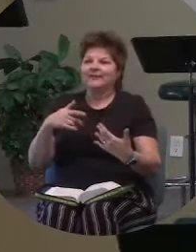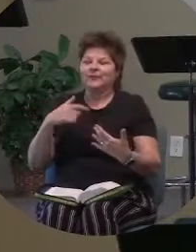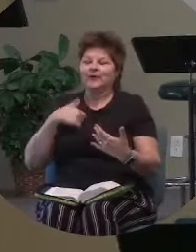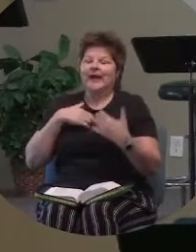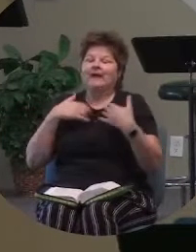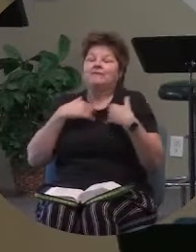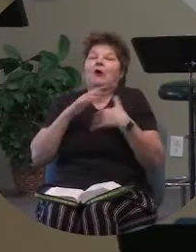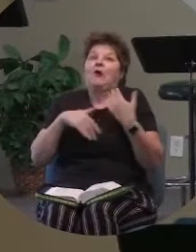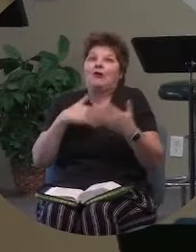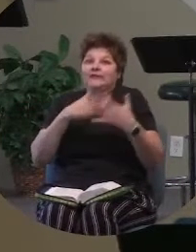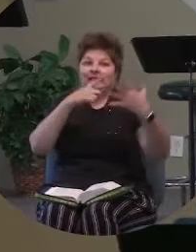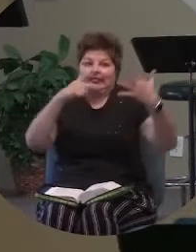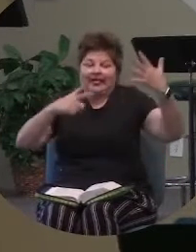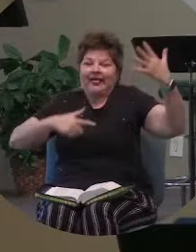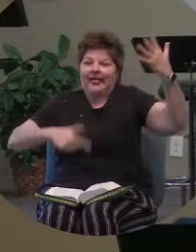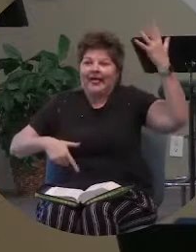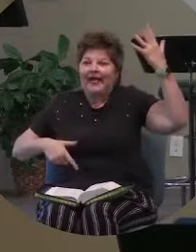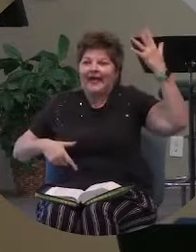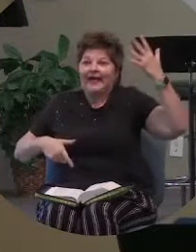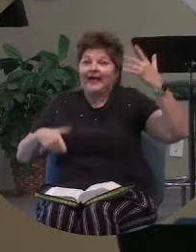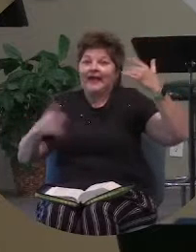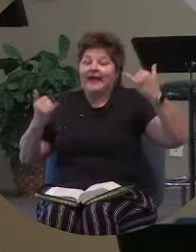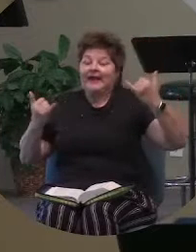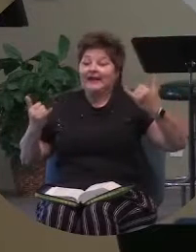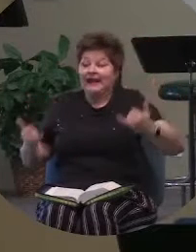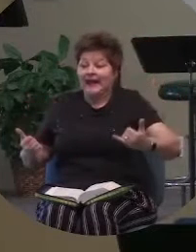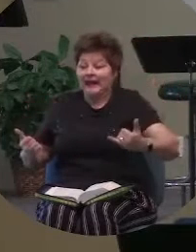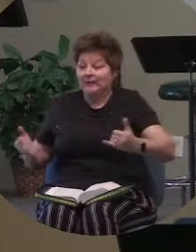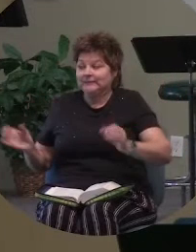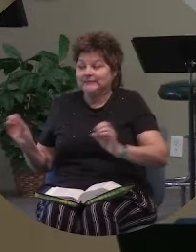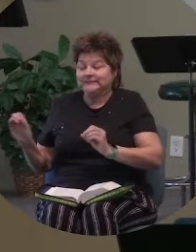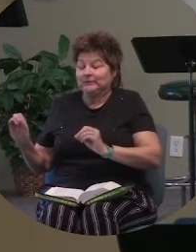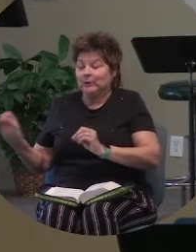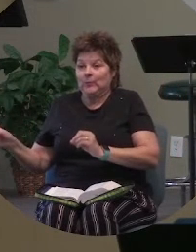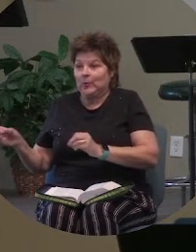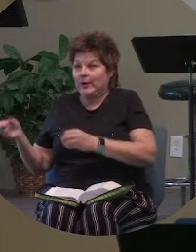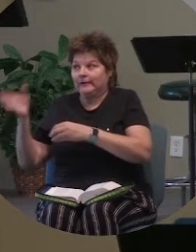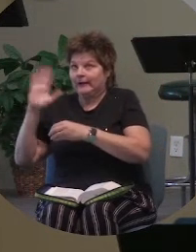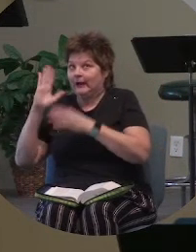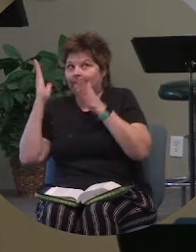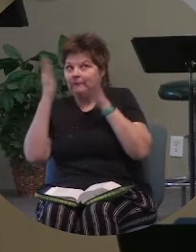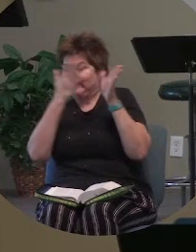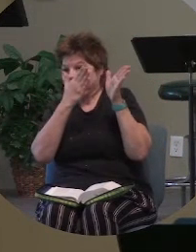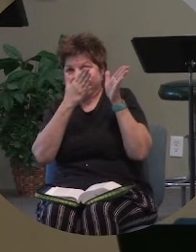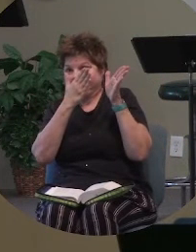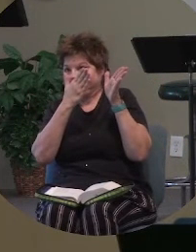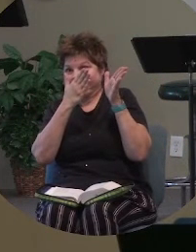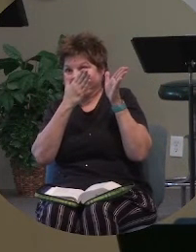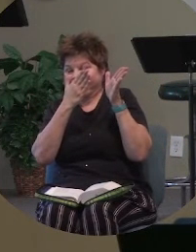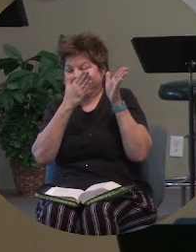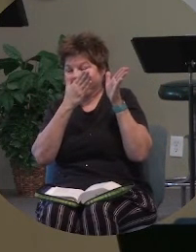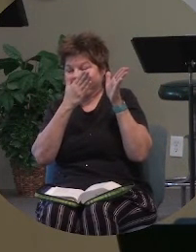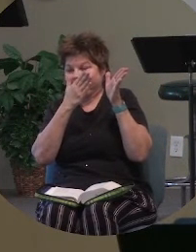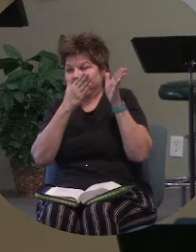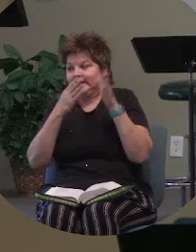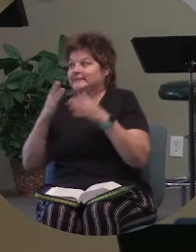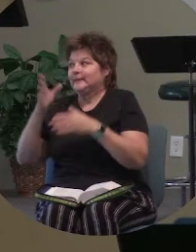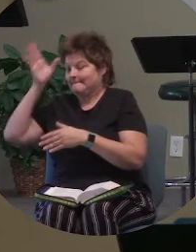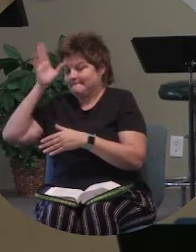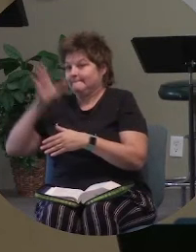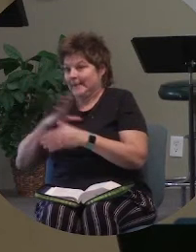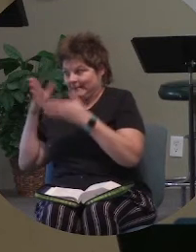all these things. And it's gotten to the place where it's no longer God-focused. It's